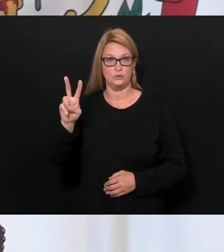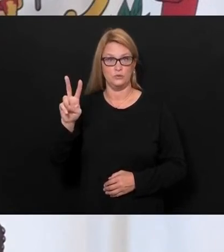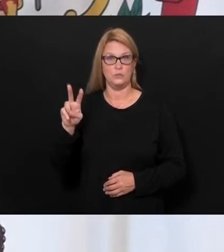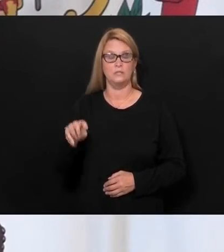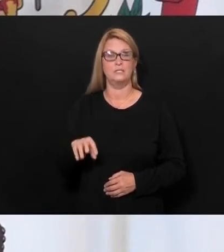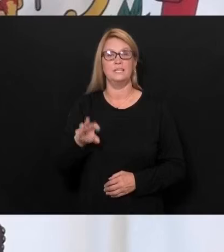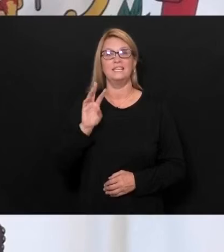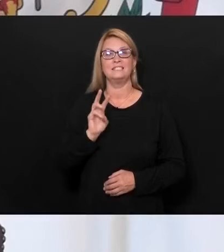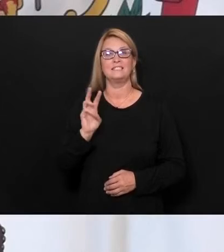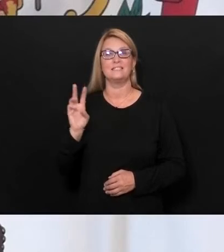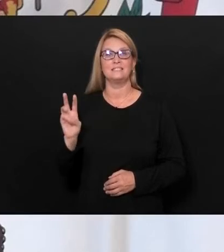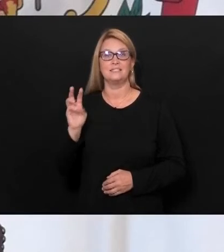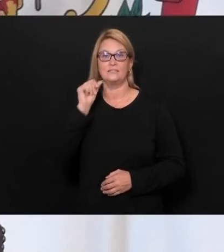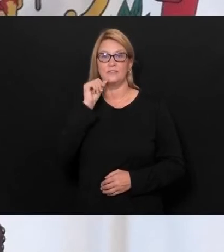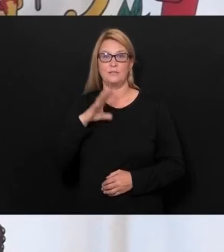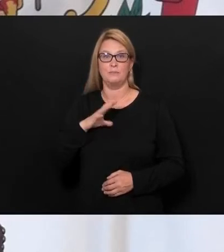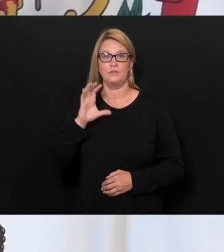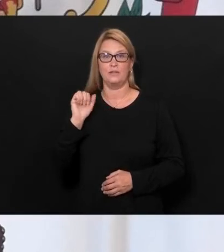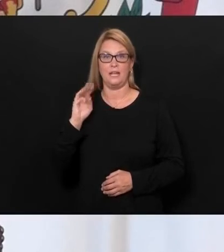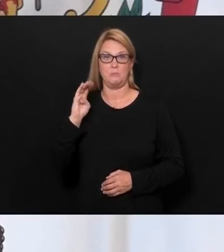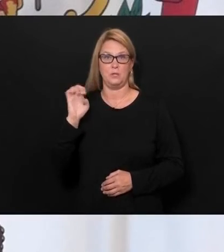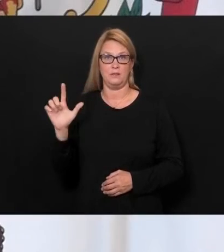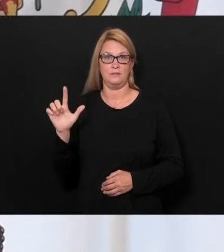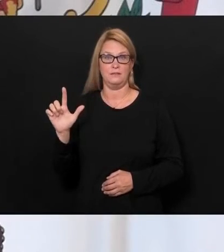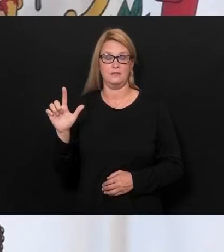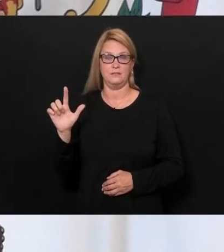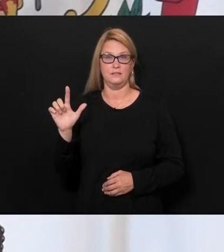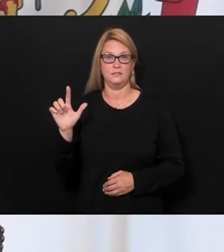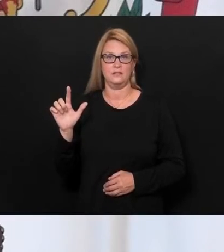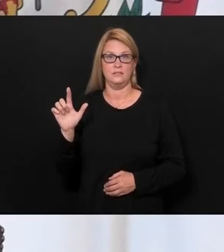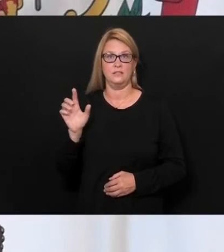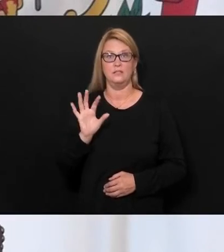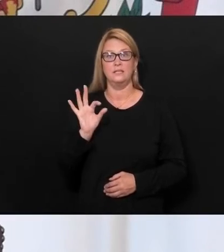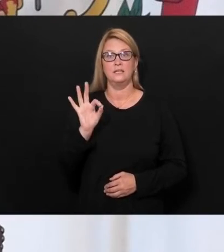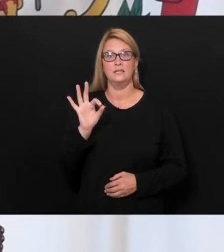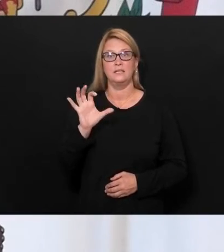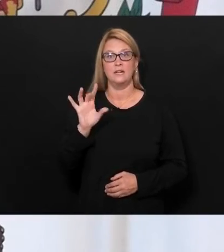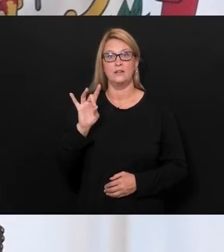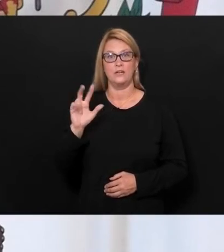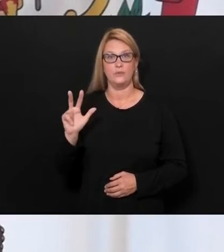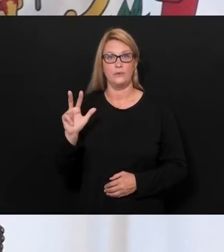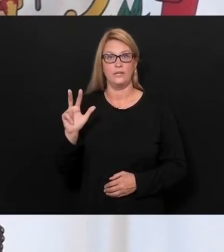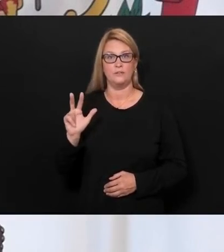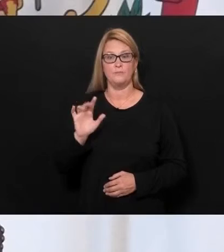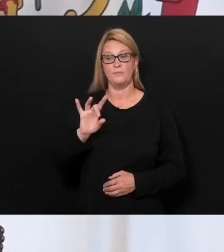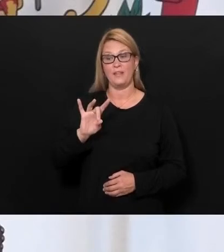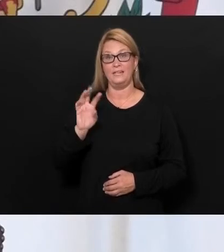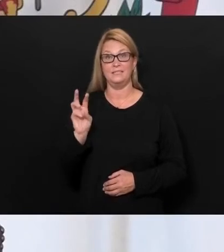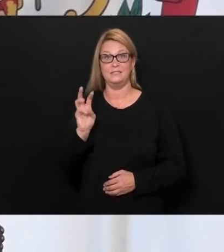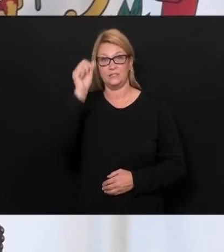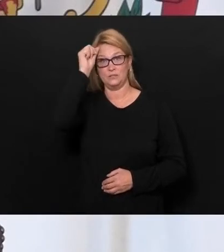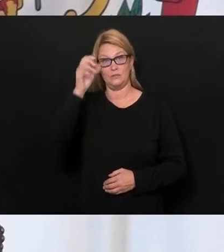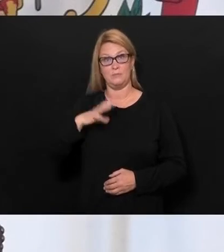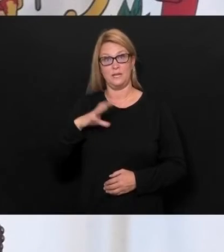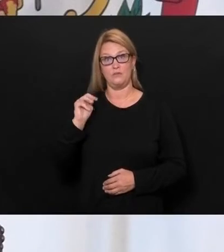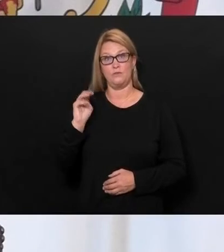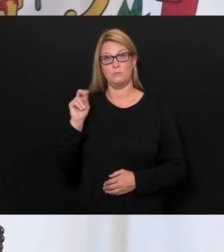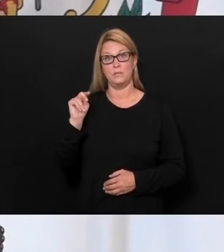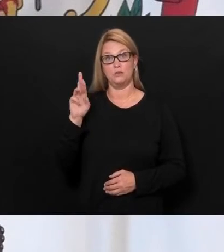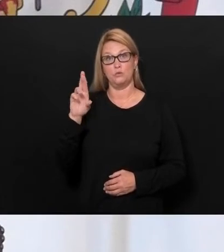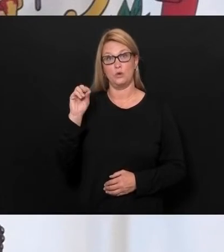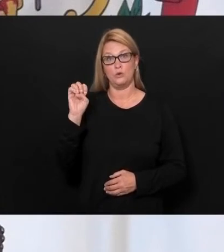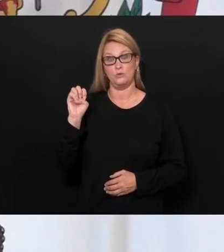is 66-year-old female from Cabell County. The 983rd death, an 86-year-old male from Monroe